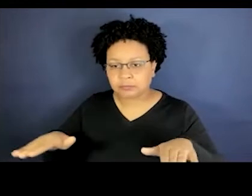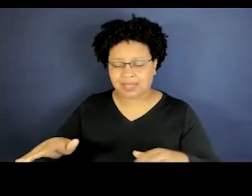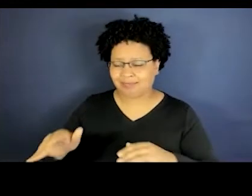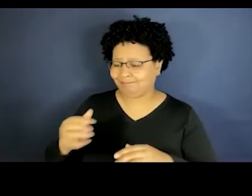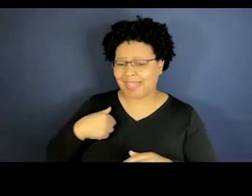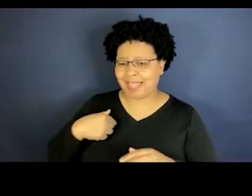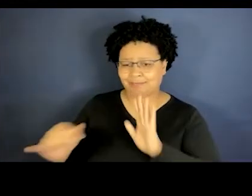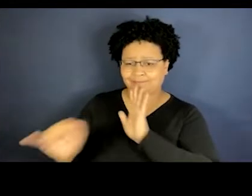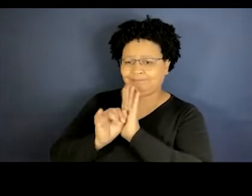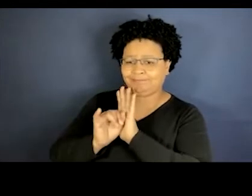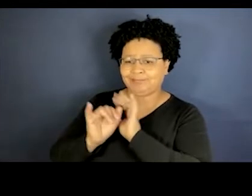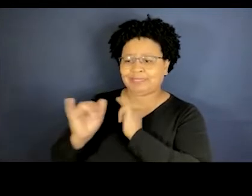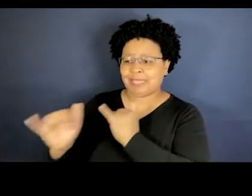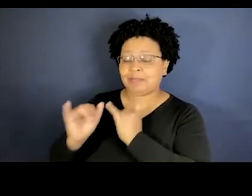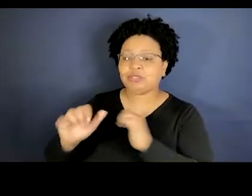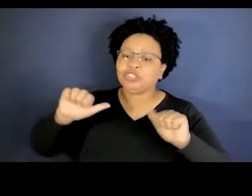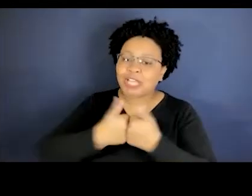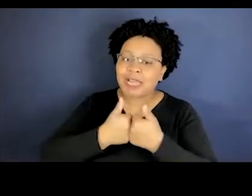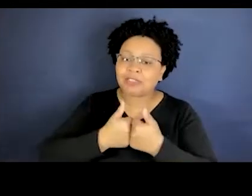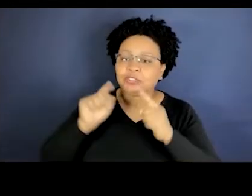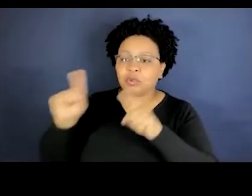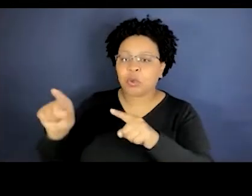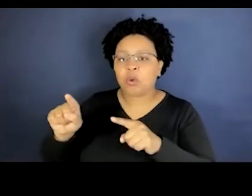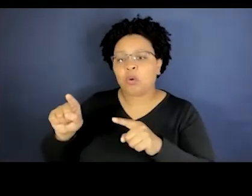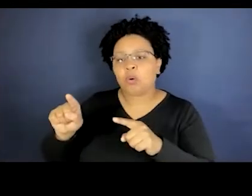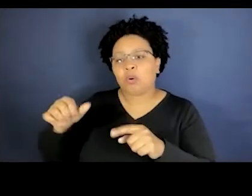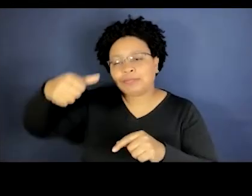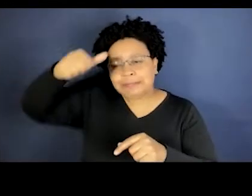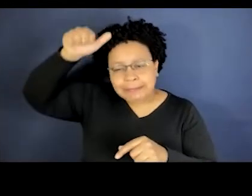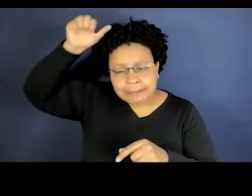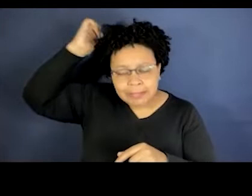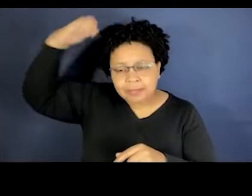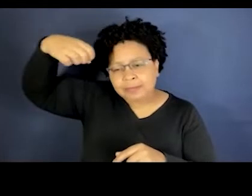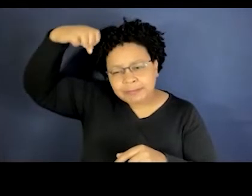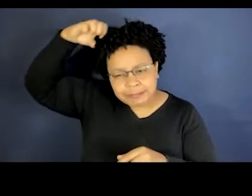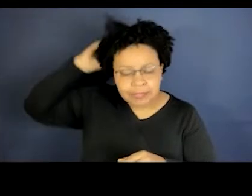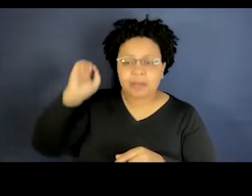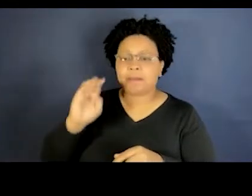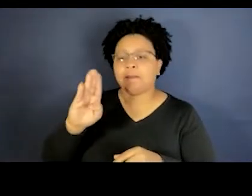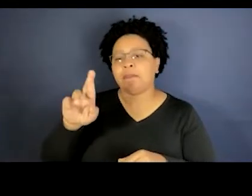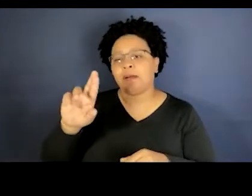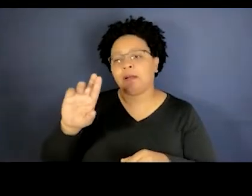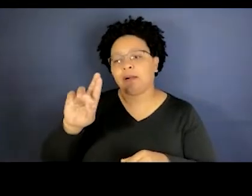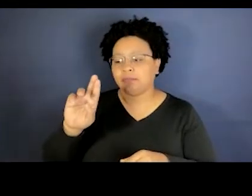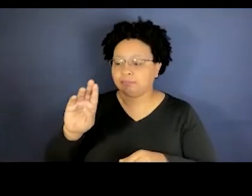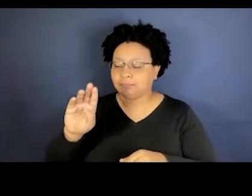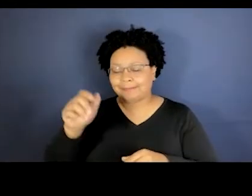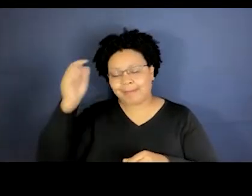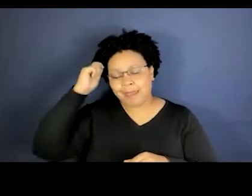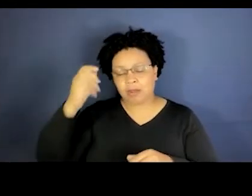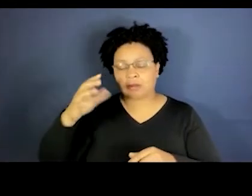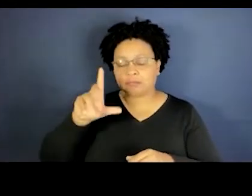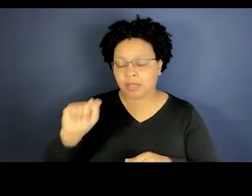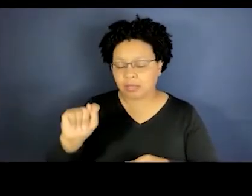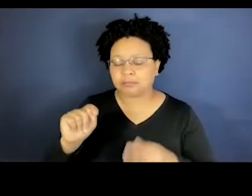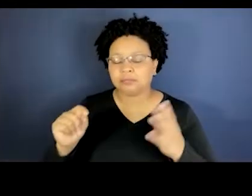them to go to the barbershop. You know, and you go out and your child have challenges and people don't understand what happens, you're judged. There's a lot of questions